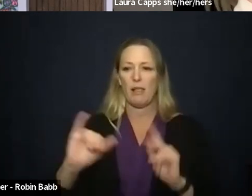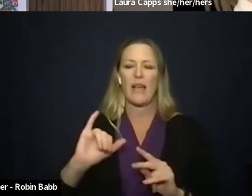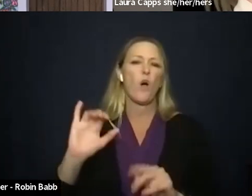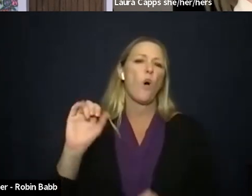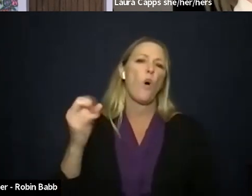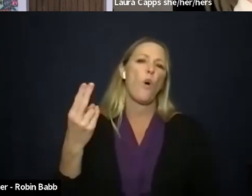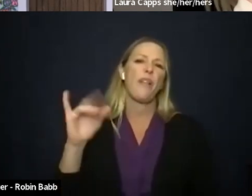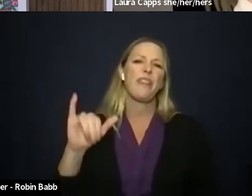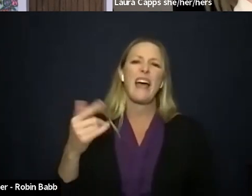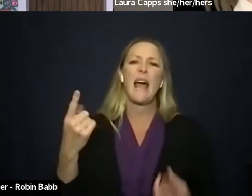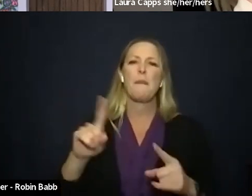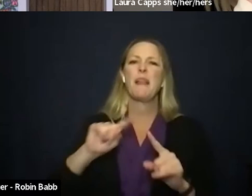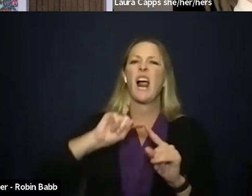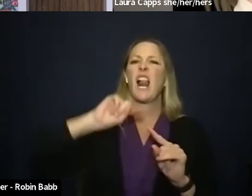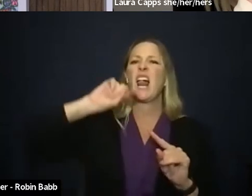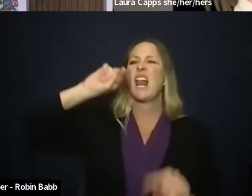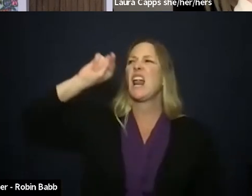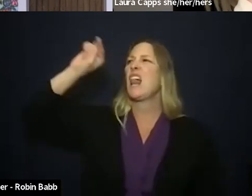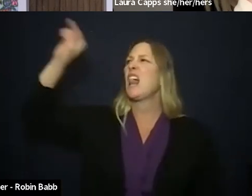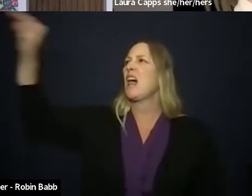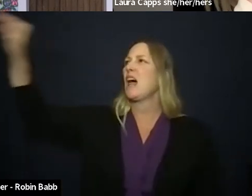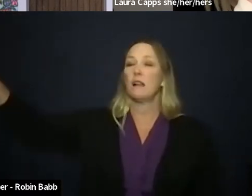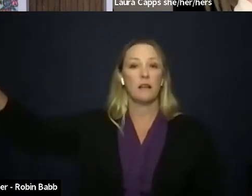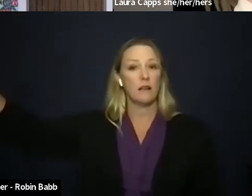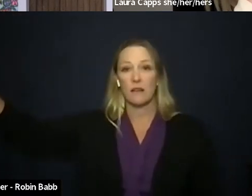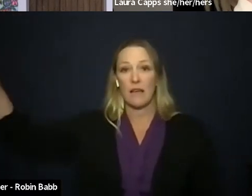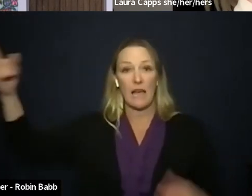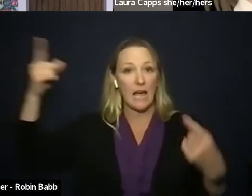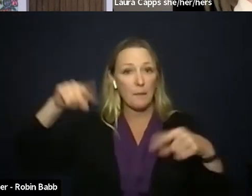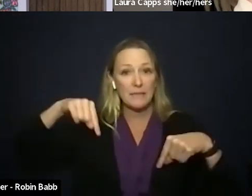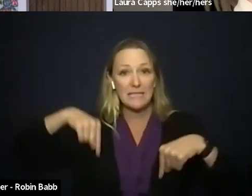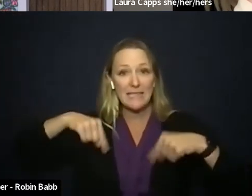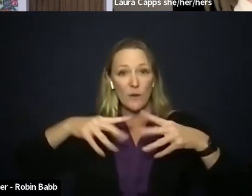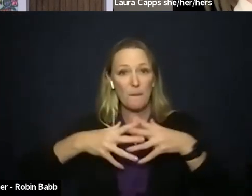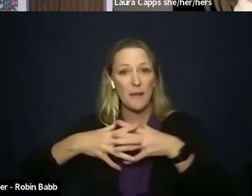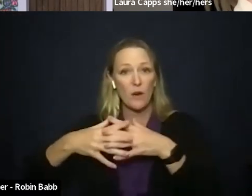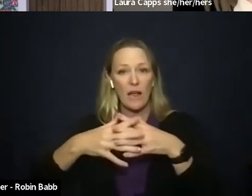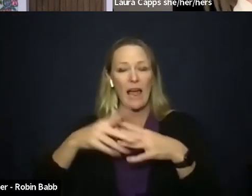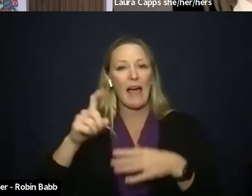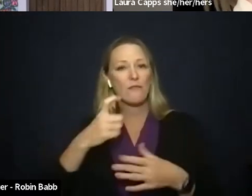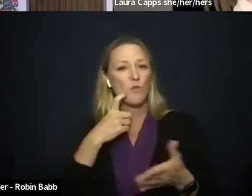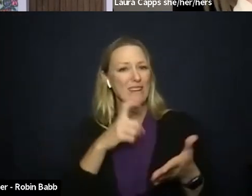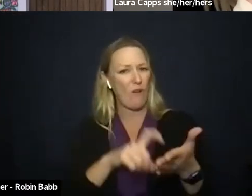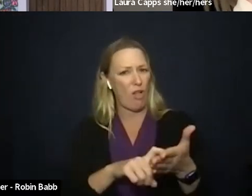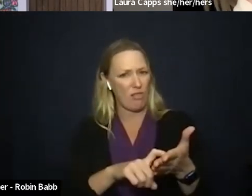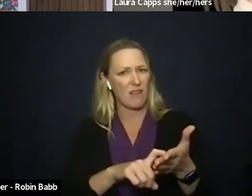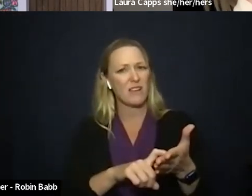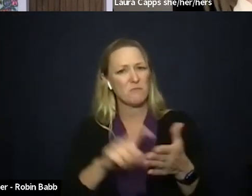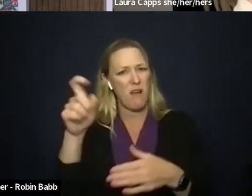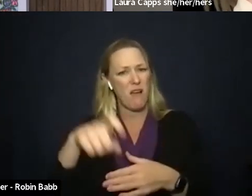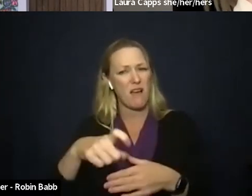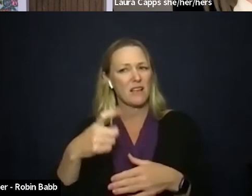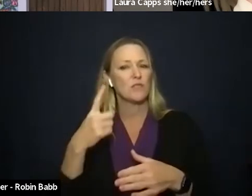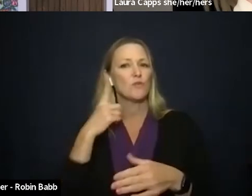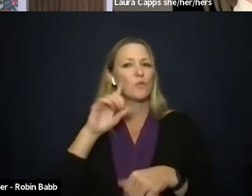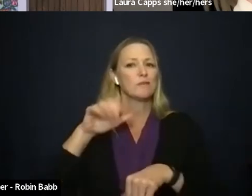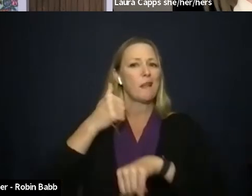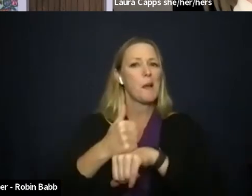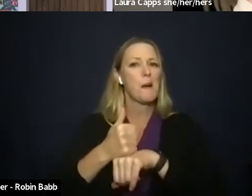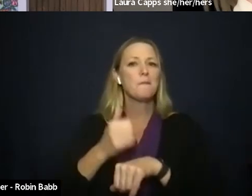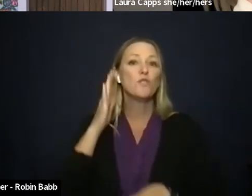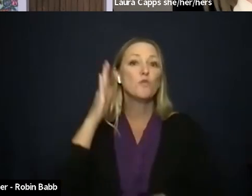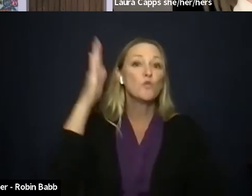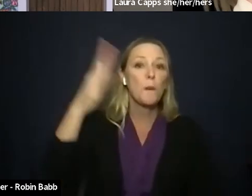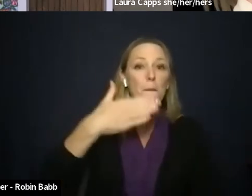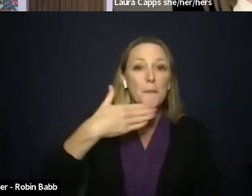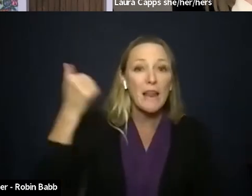country these things happen in america and we need to make sure that those things are knowledge acknowledged so we can have a better future so that when others look at